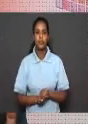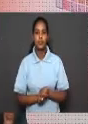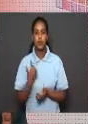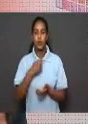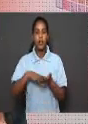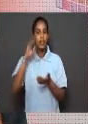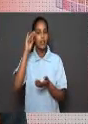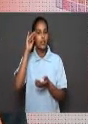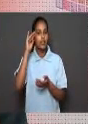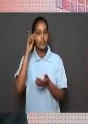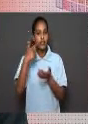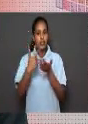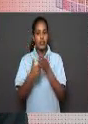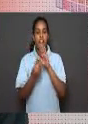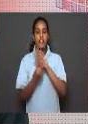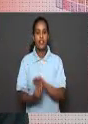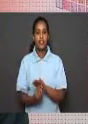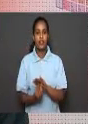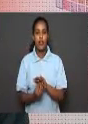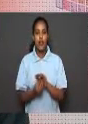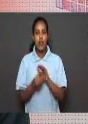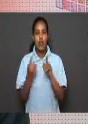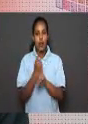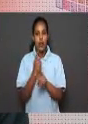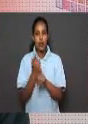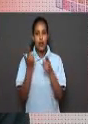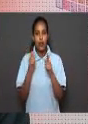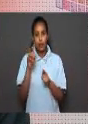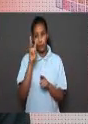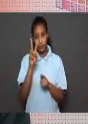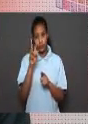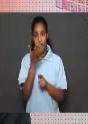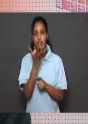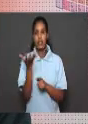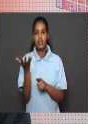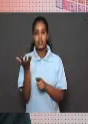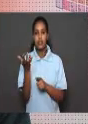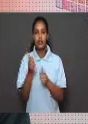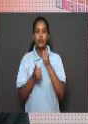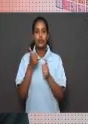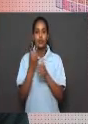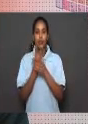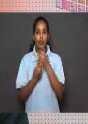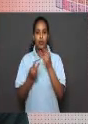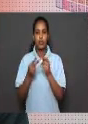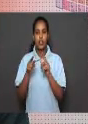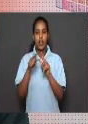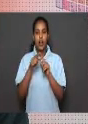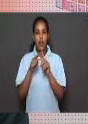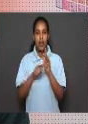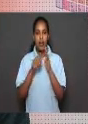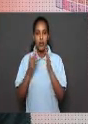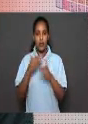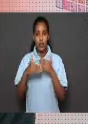We learned that this effect occurs when two substances which both ionize